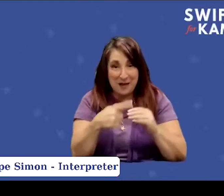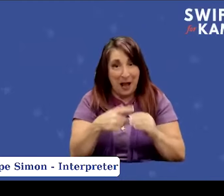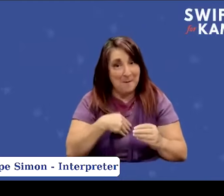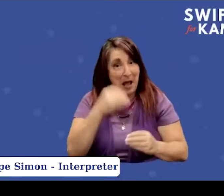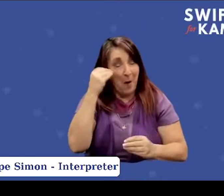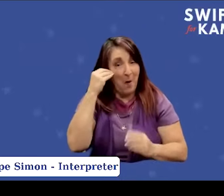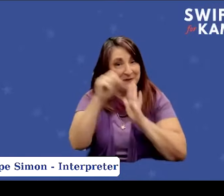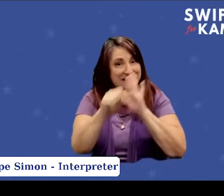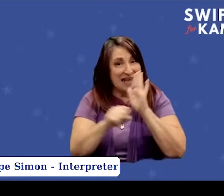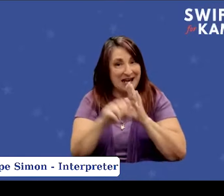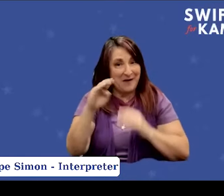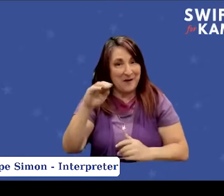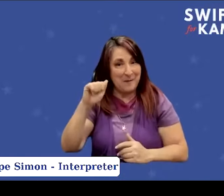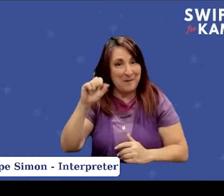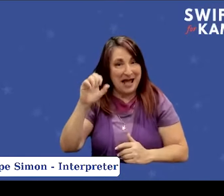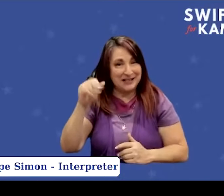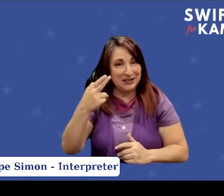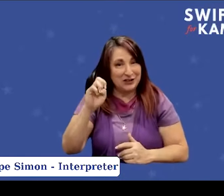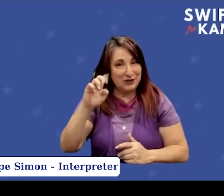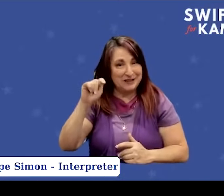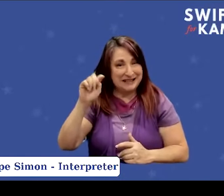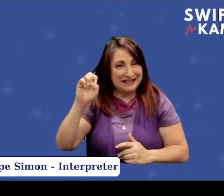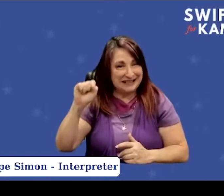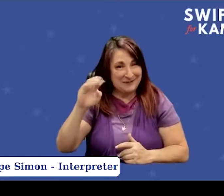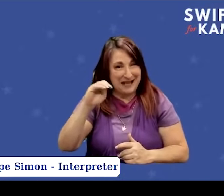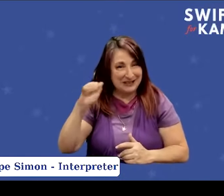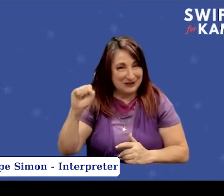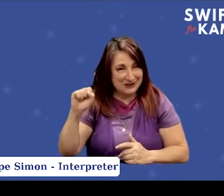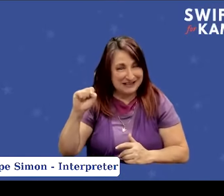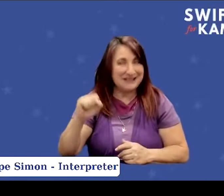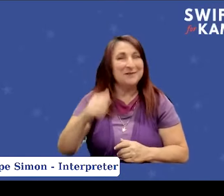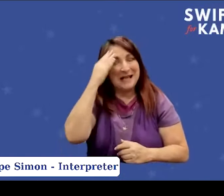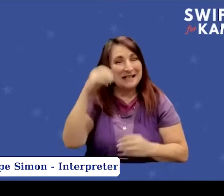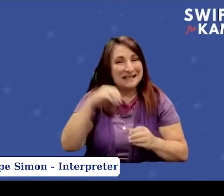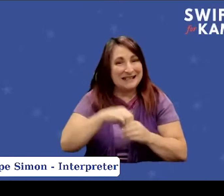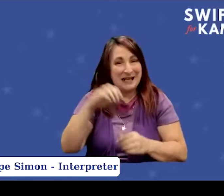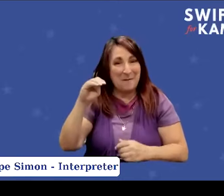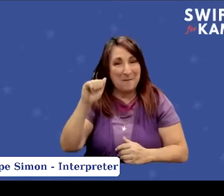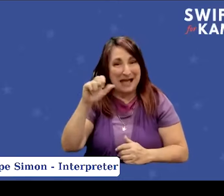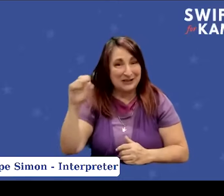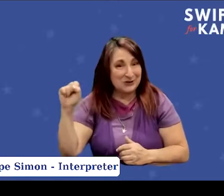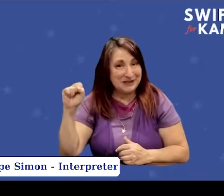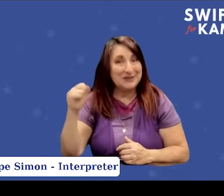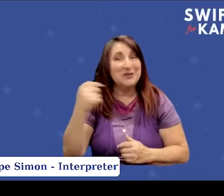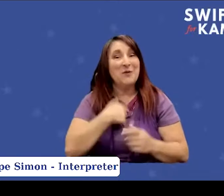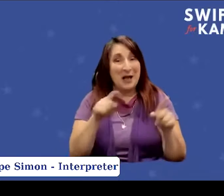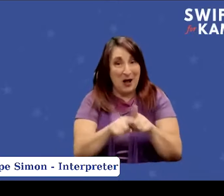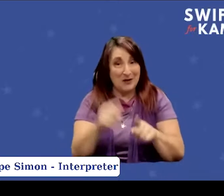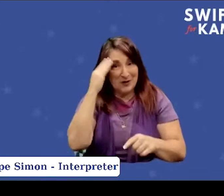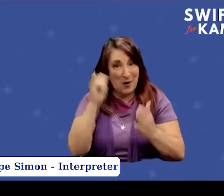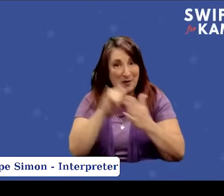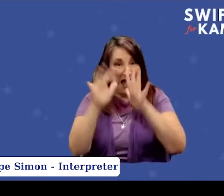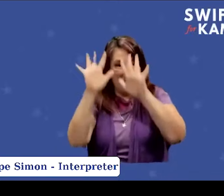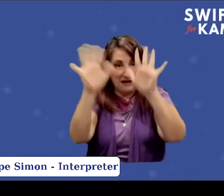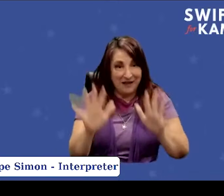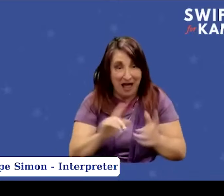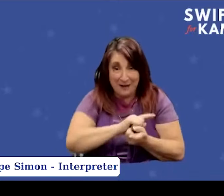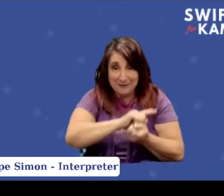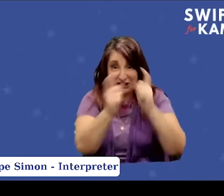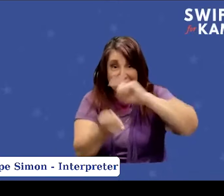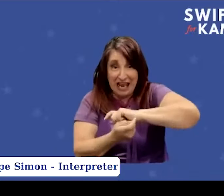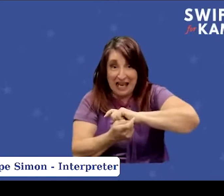Massachusetts. Uh, because in Massachusetts, we also know that climate change is